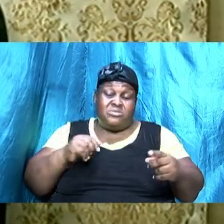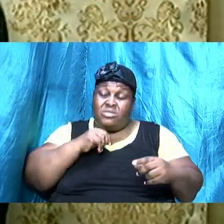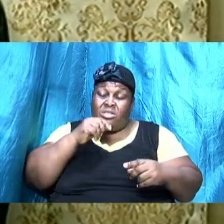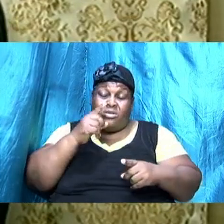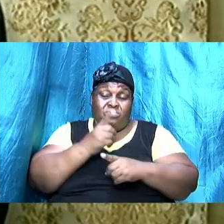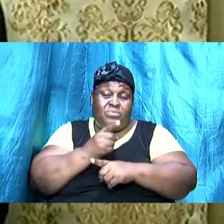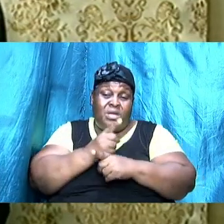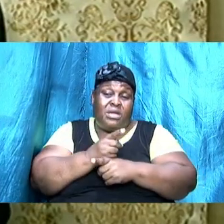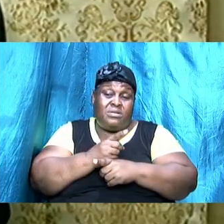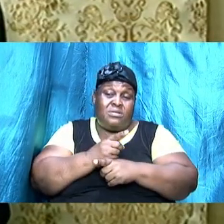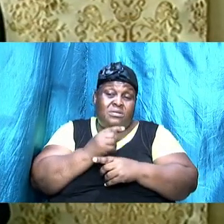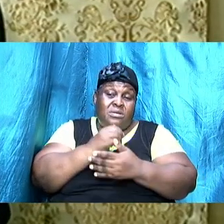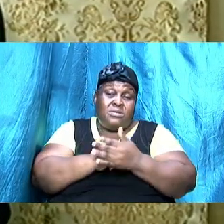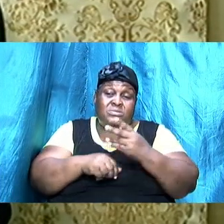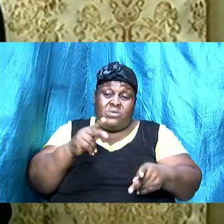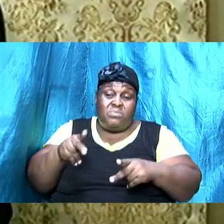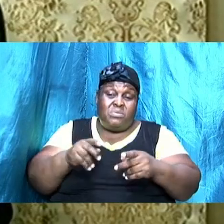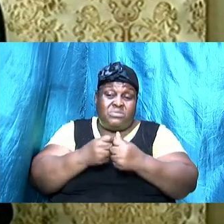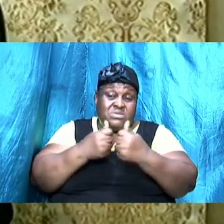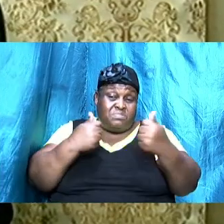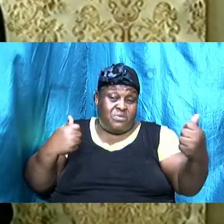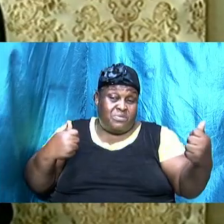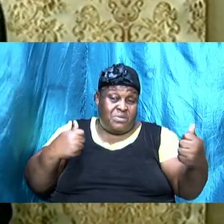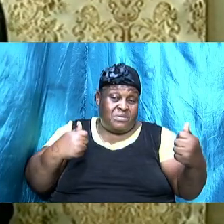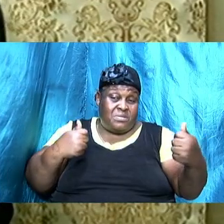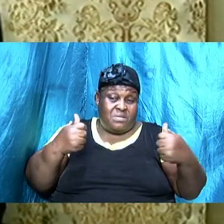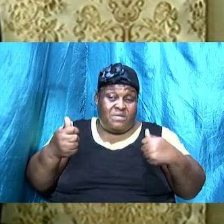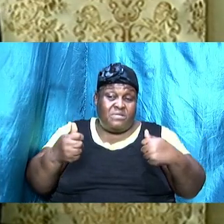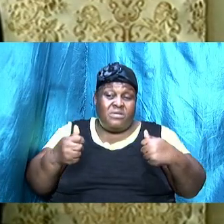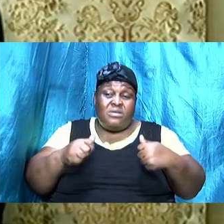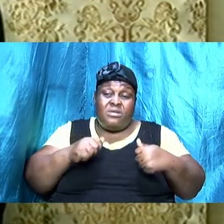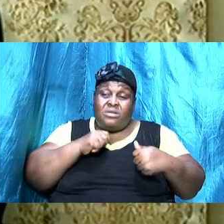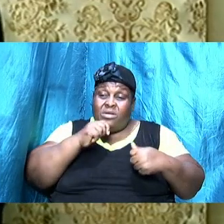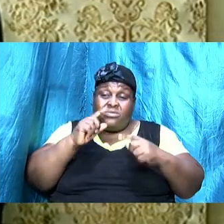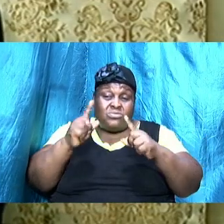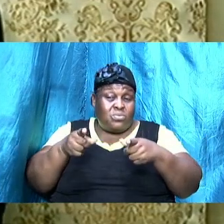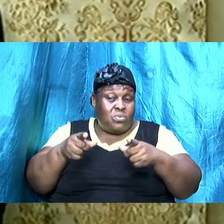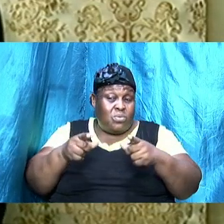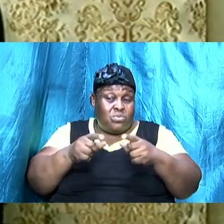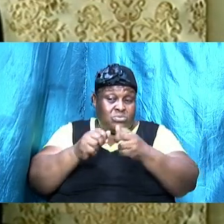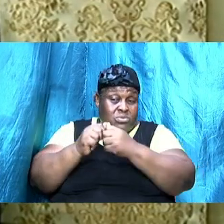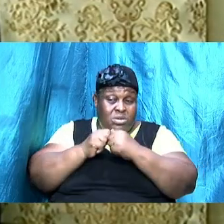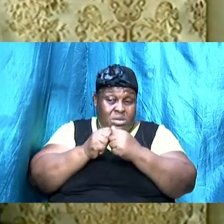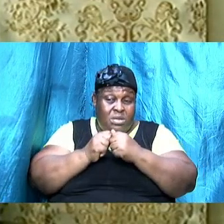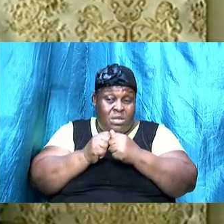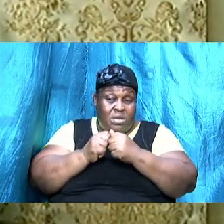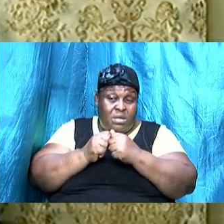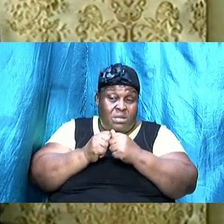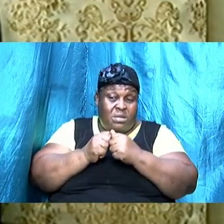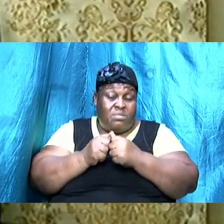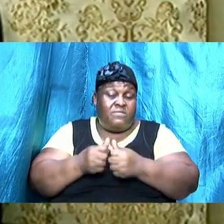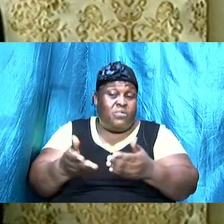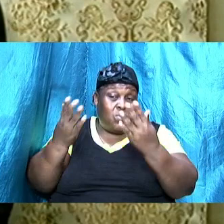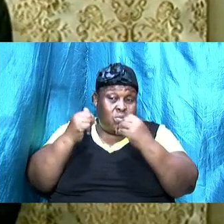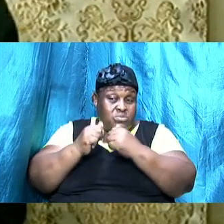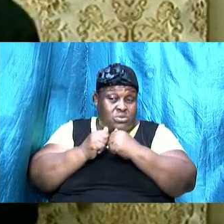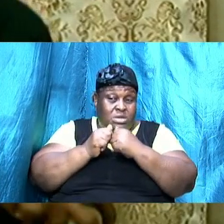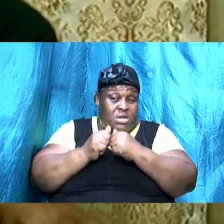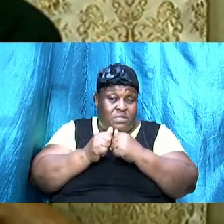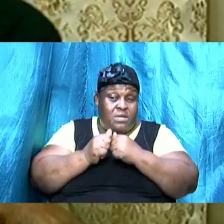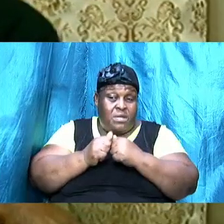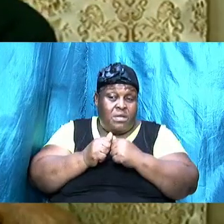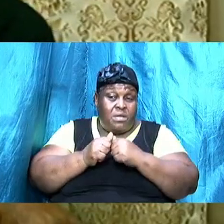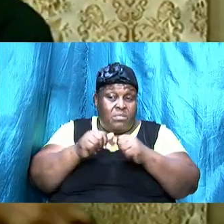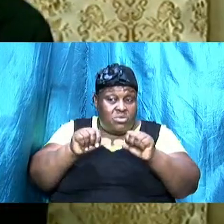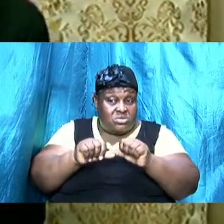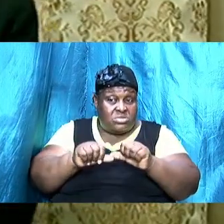and decide not to go back together. Shouldn't happen, but if anything, and them have to go back, let them be reconciled, but they must remain